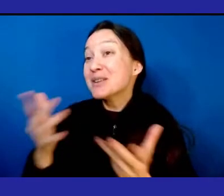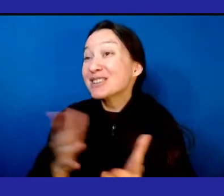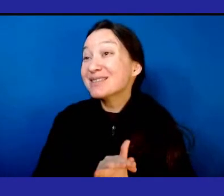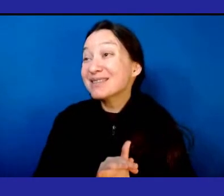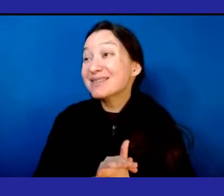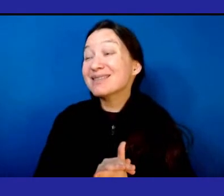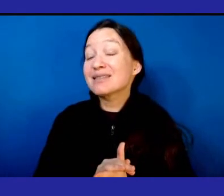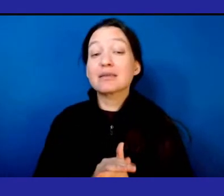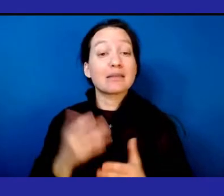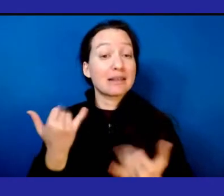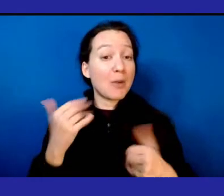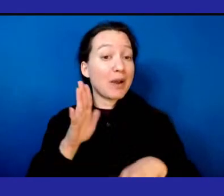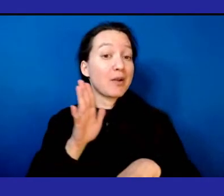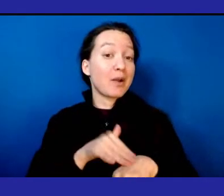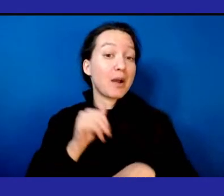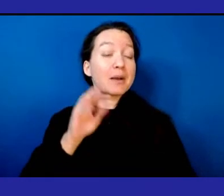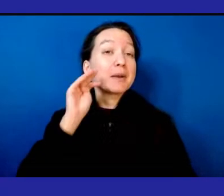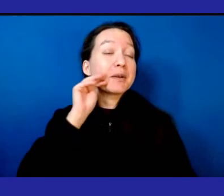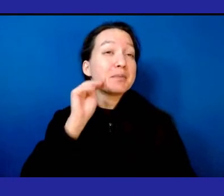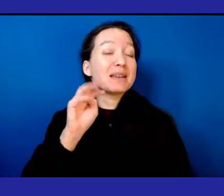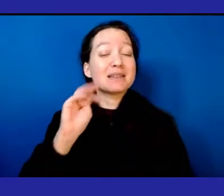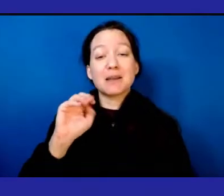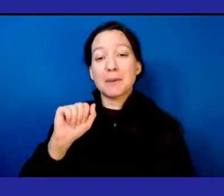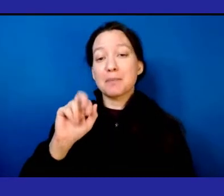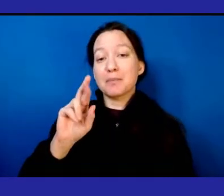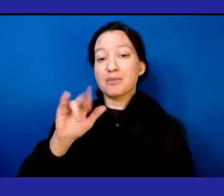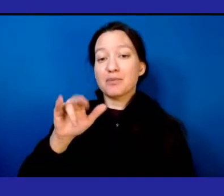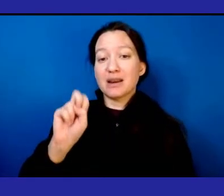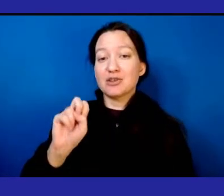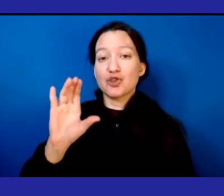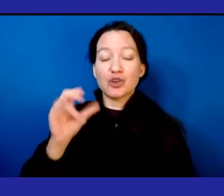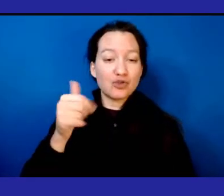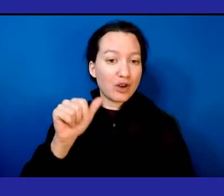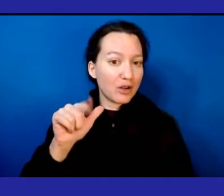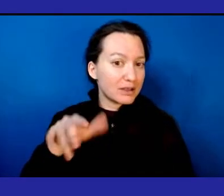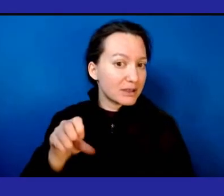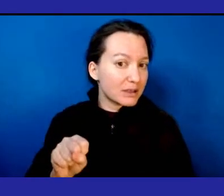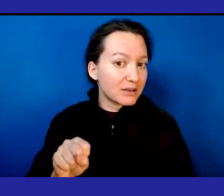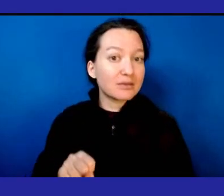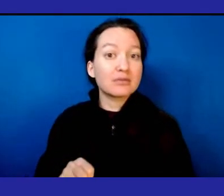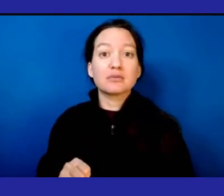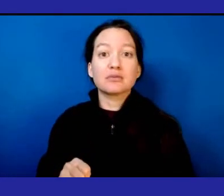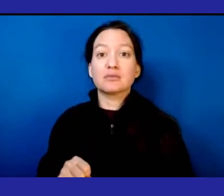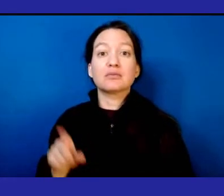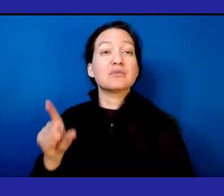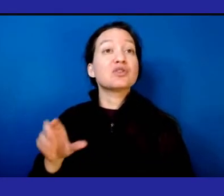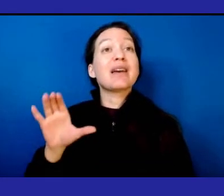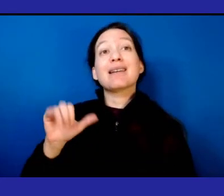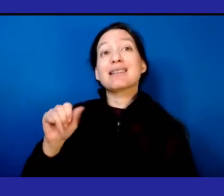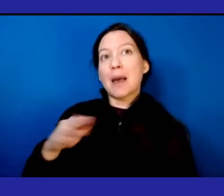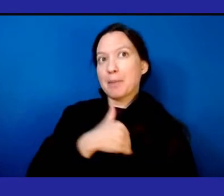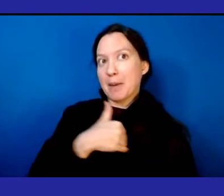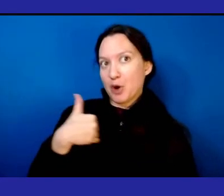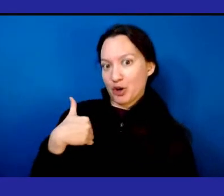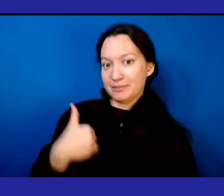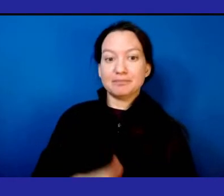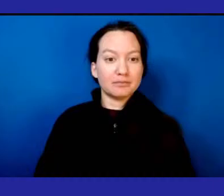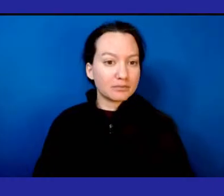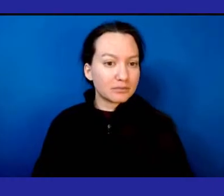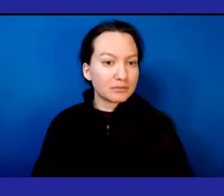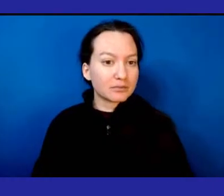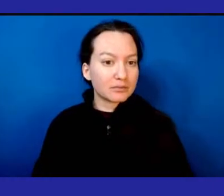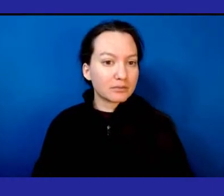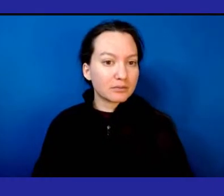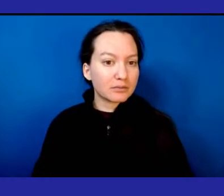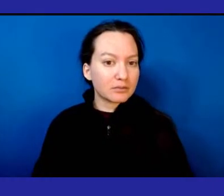call now Miss Marie Charles, Thank you. Thank you very much. and she's our CAB member. Yes, Okay. CAB